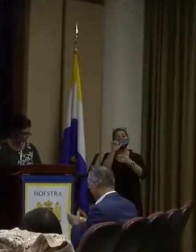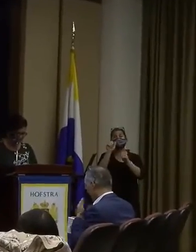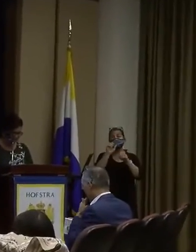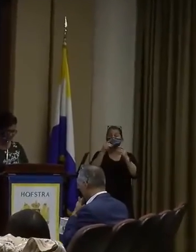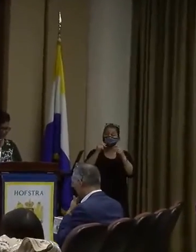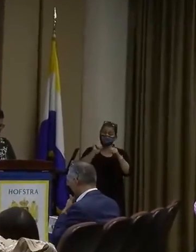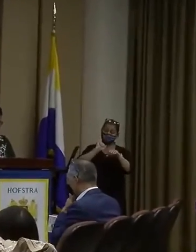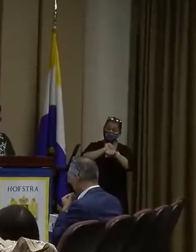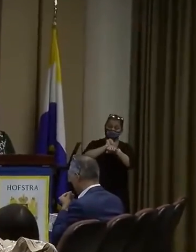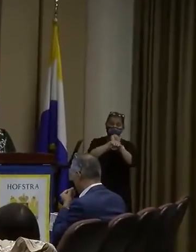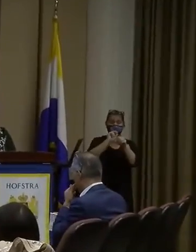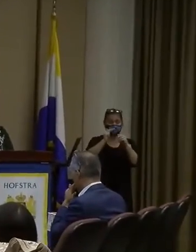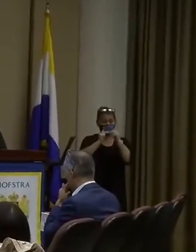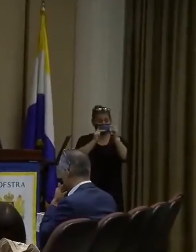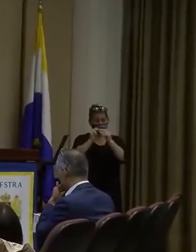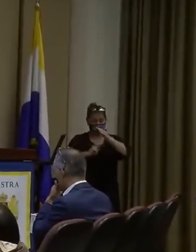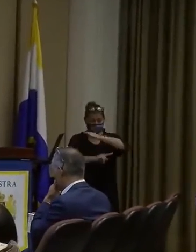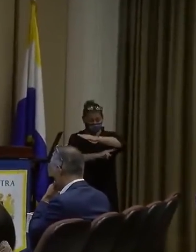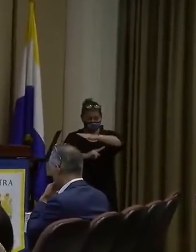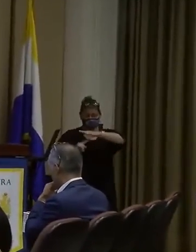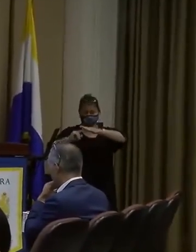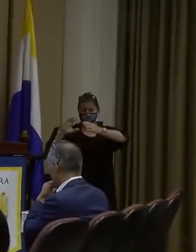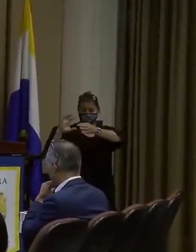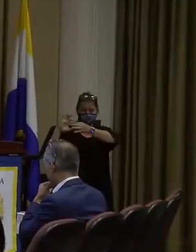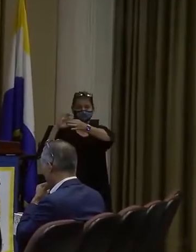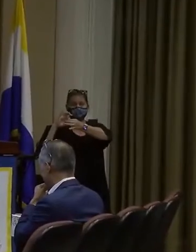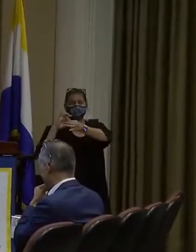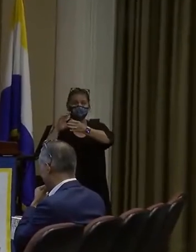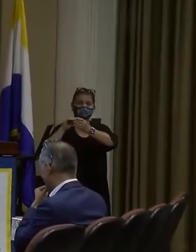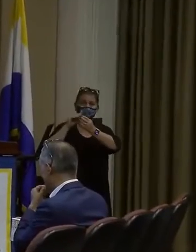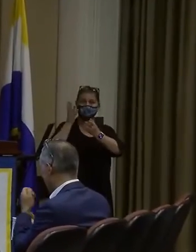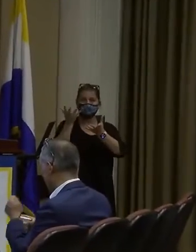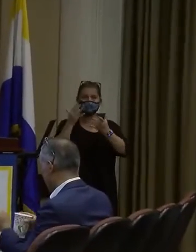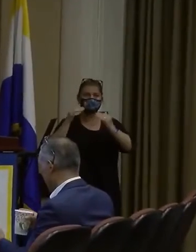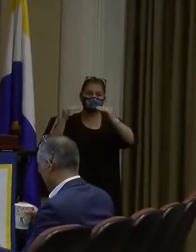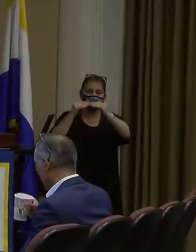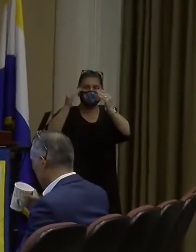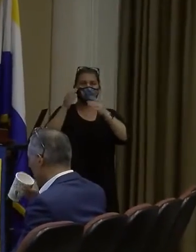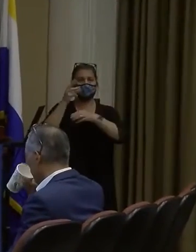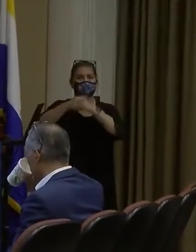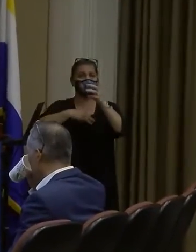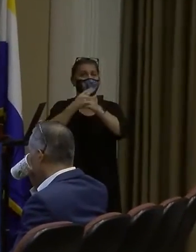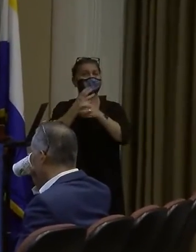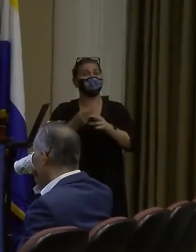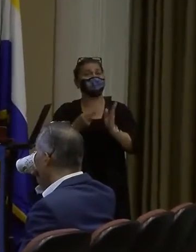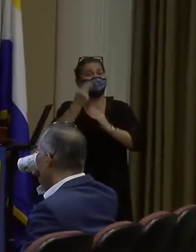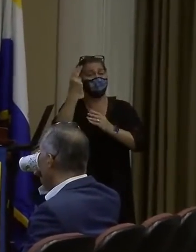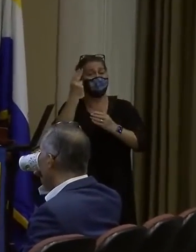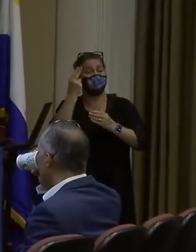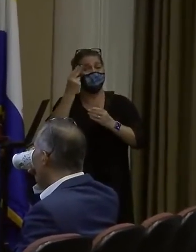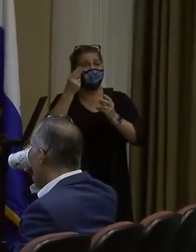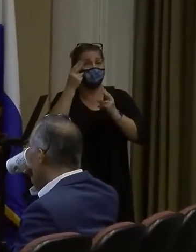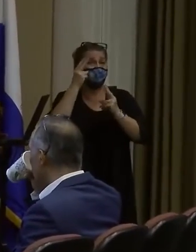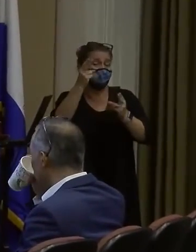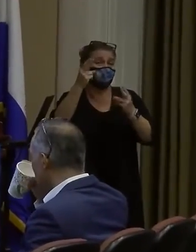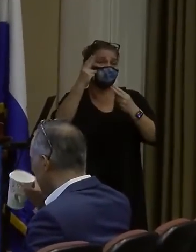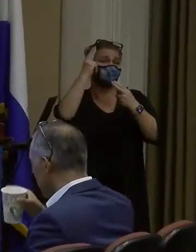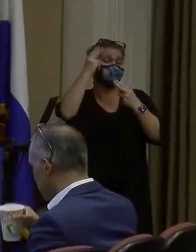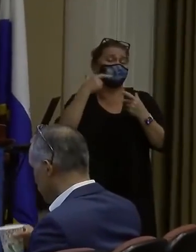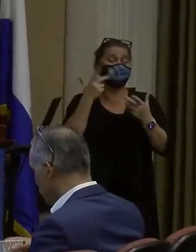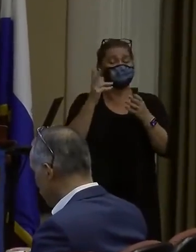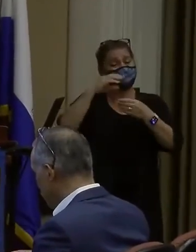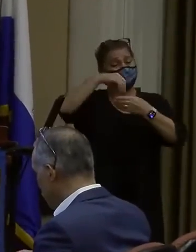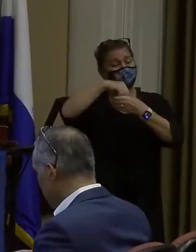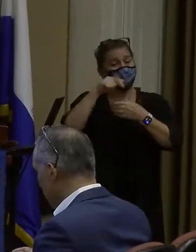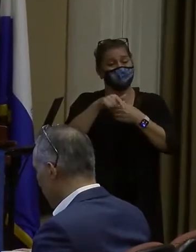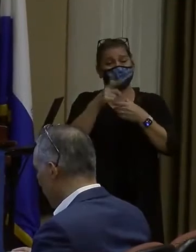build bridges to the community in the pursuit of a more just world. I'm honored to join the many faculty and guests who have provided a